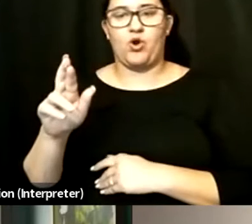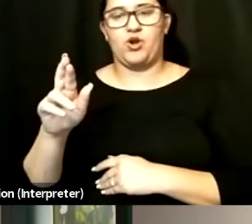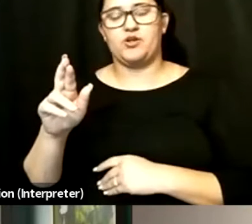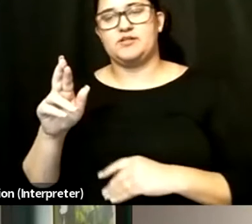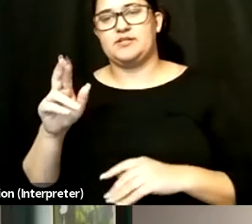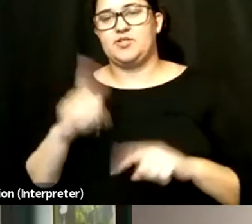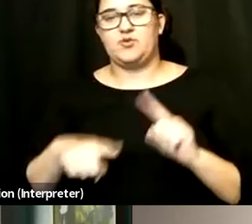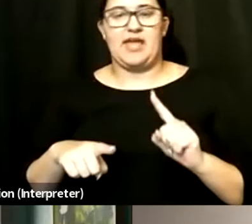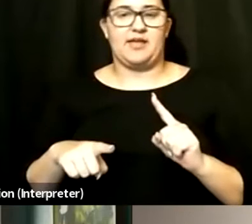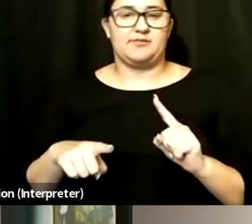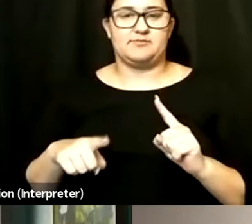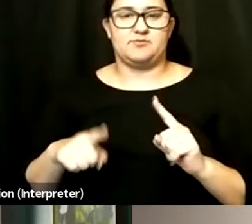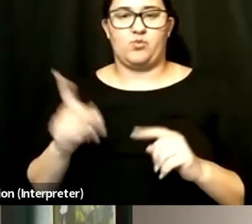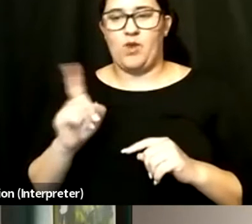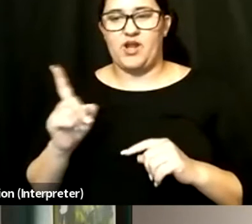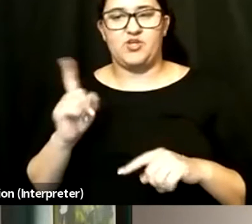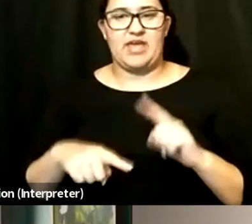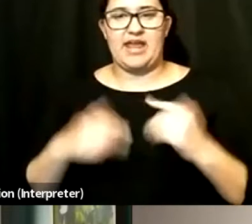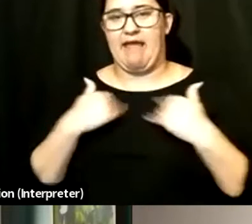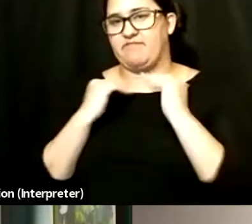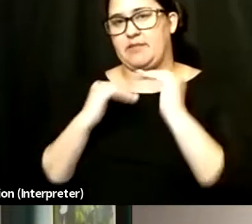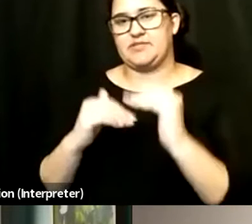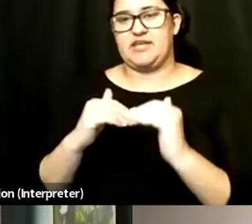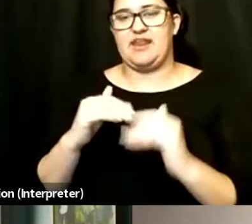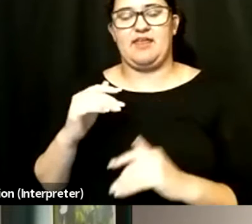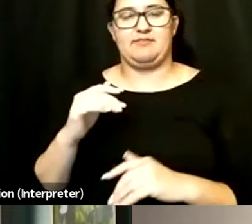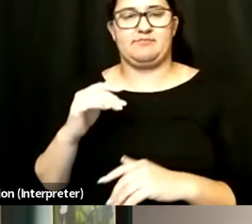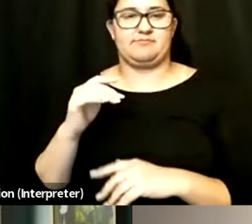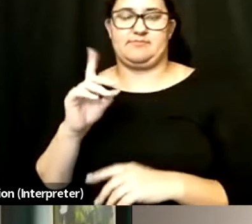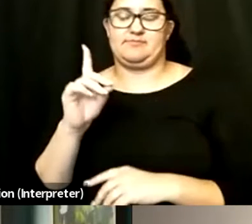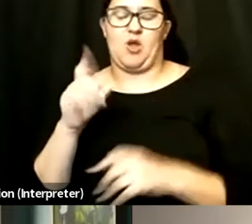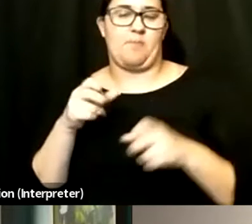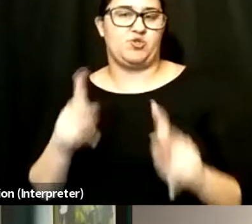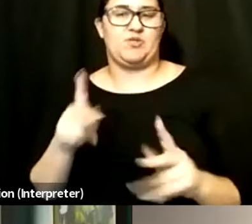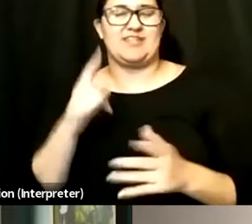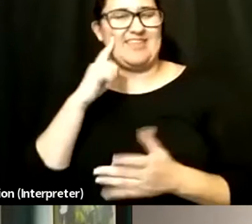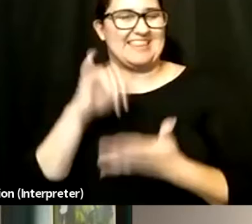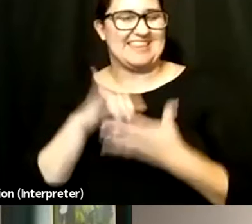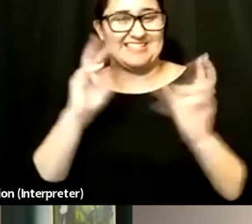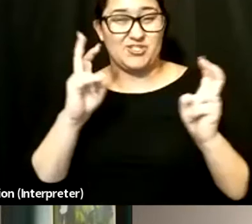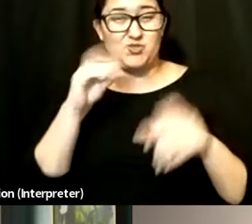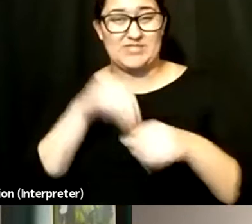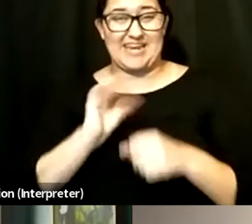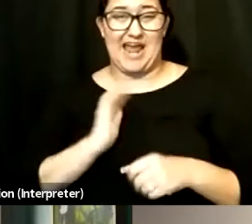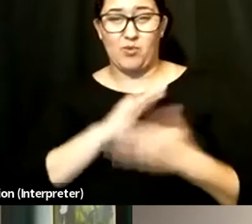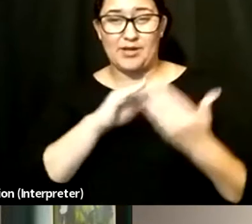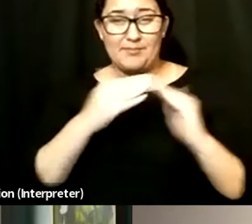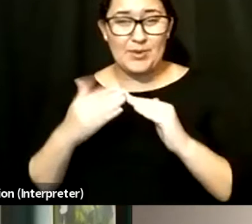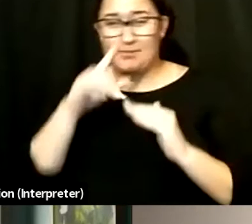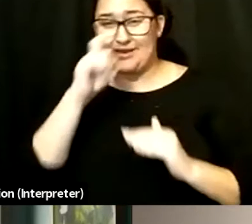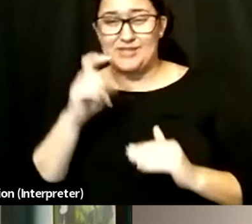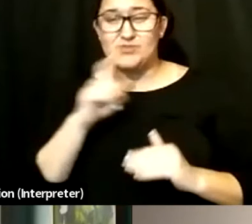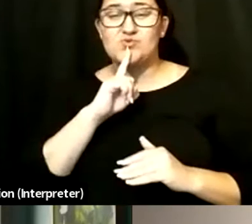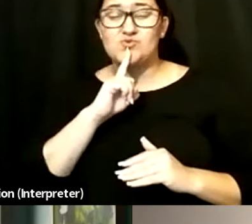or opportunities, right? And that's a very like prevalent issue within the disability community, is that you have to